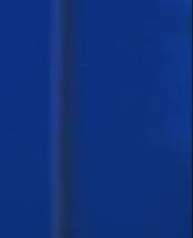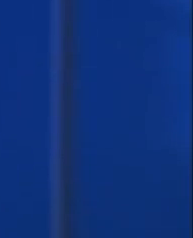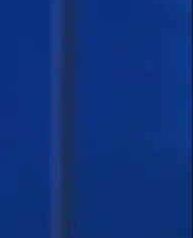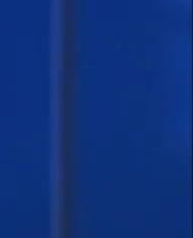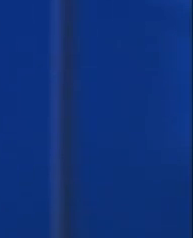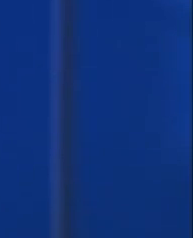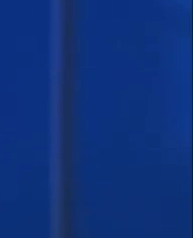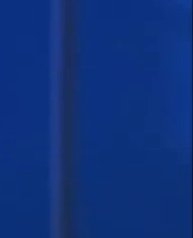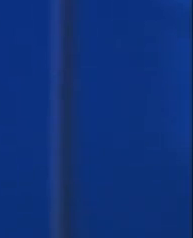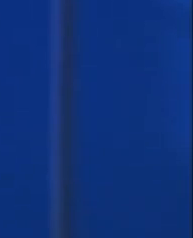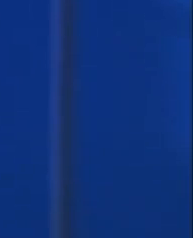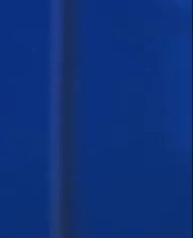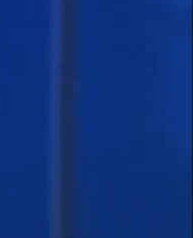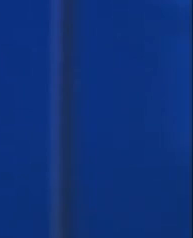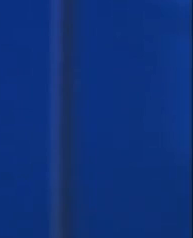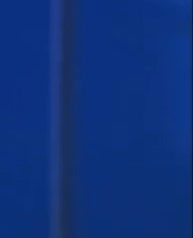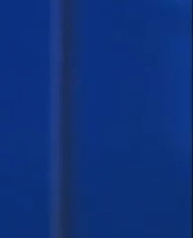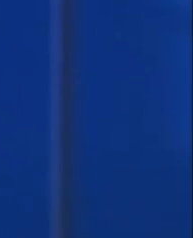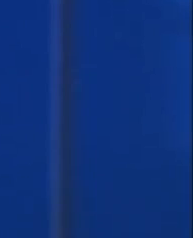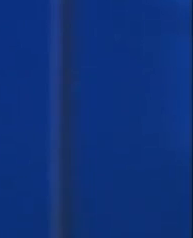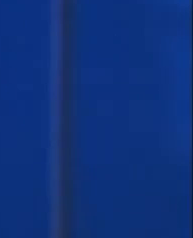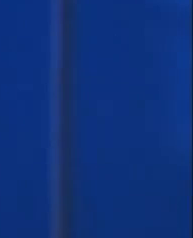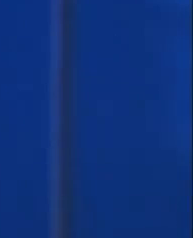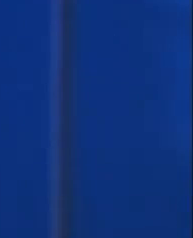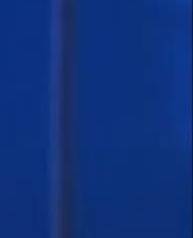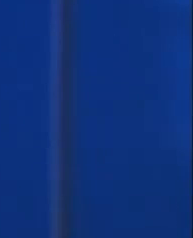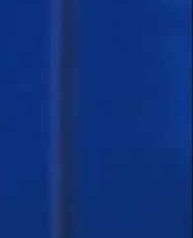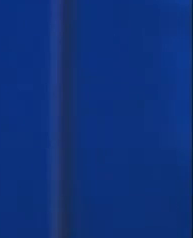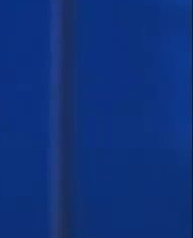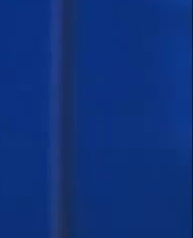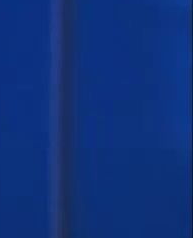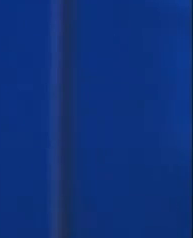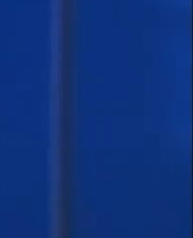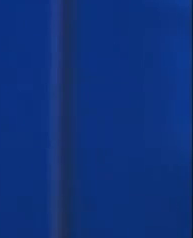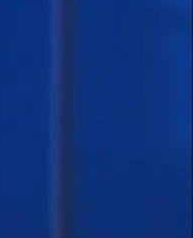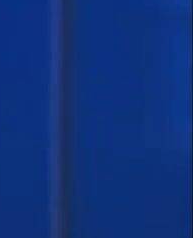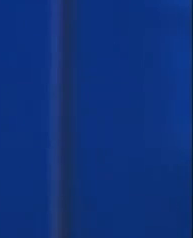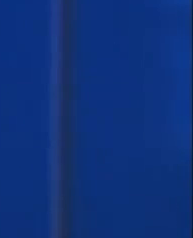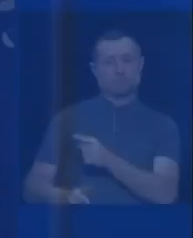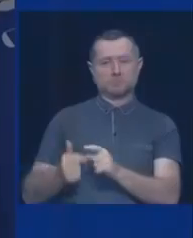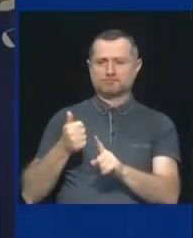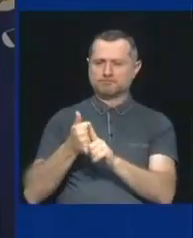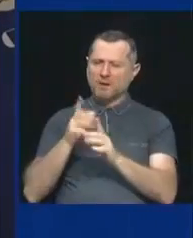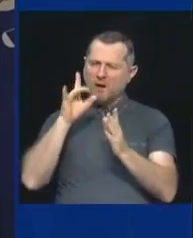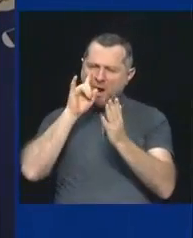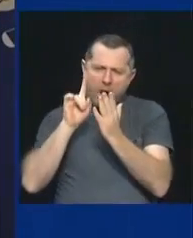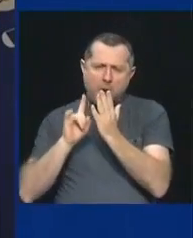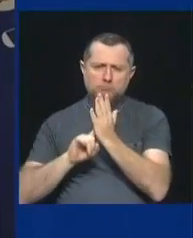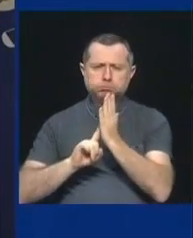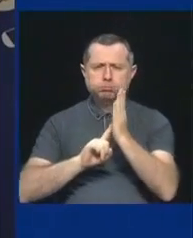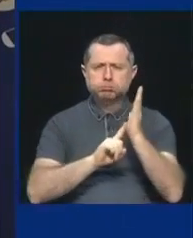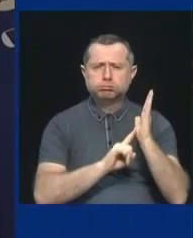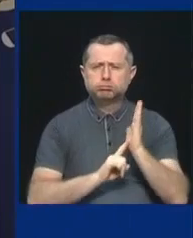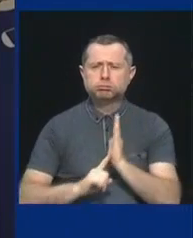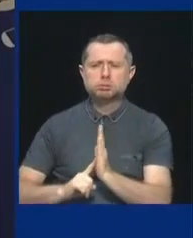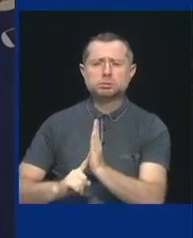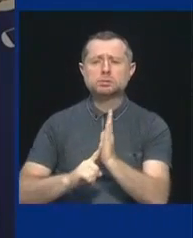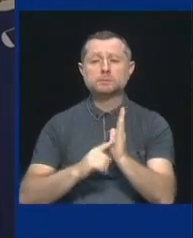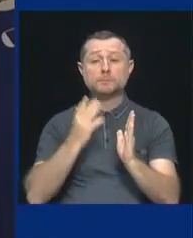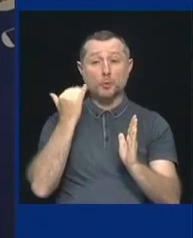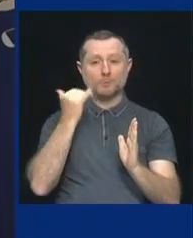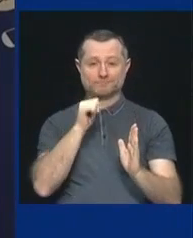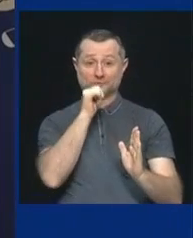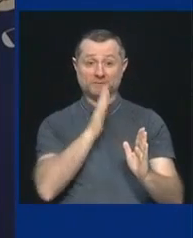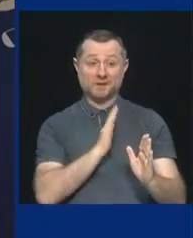to the other allegations that are out there, the other women that have come forward. What's the next move? We now see that